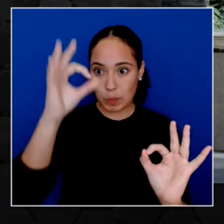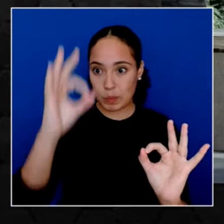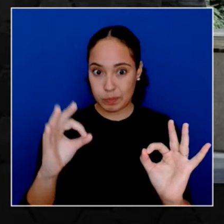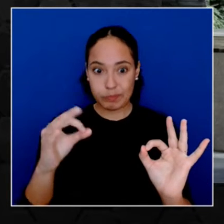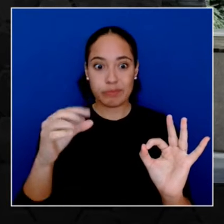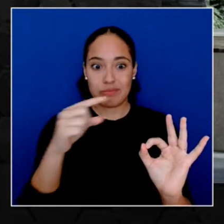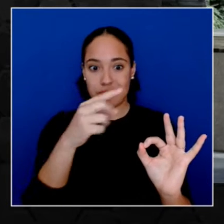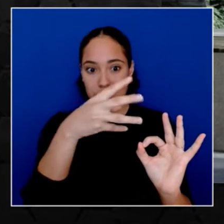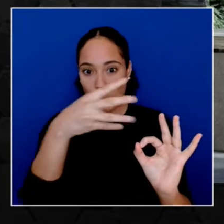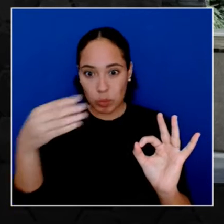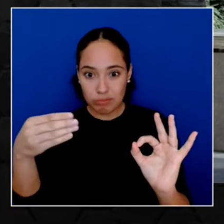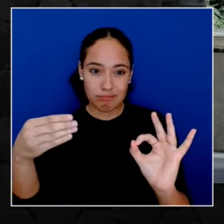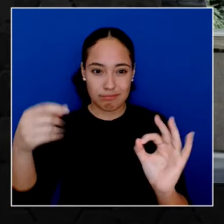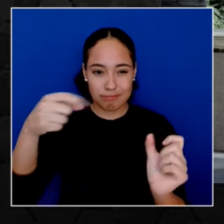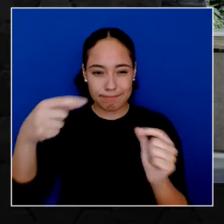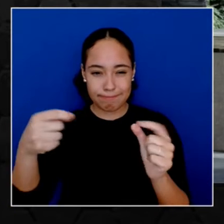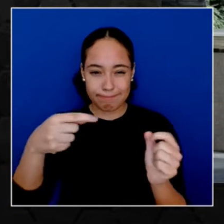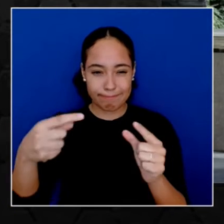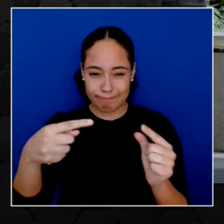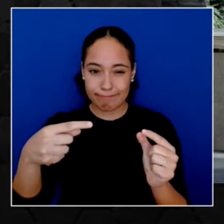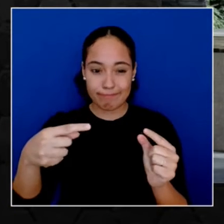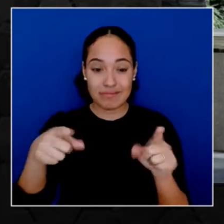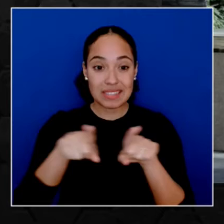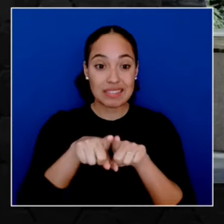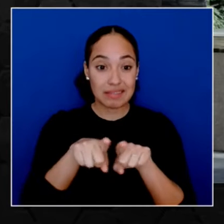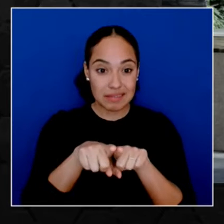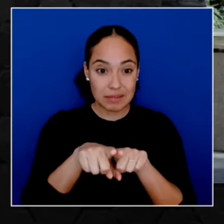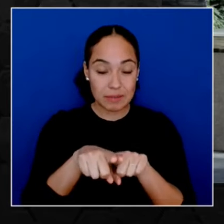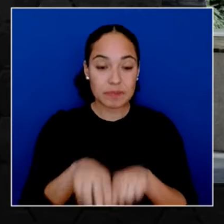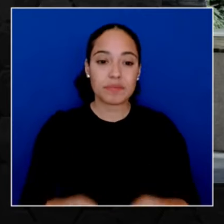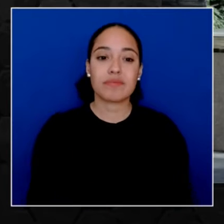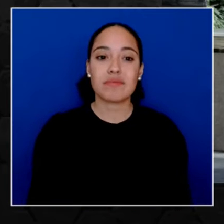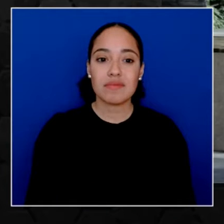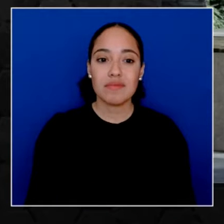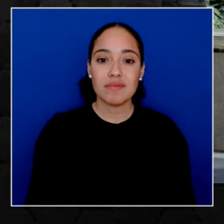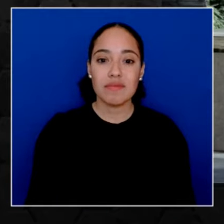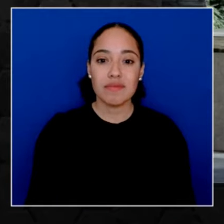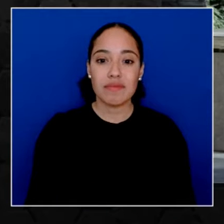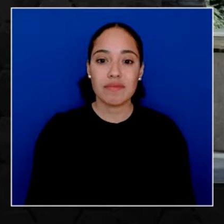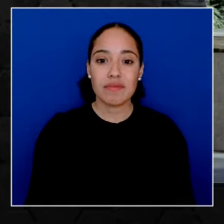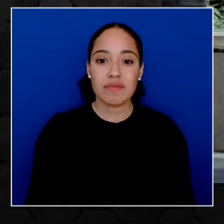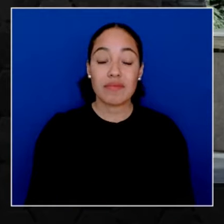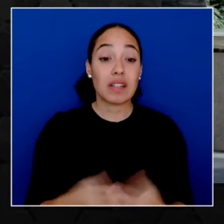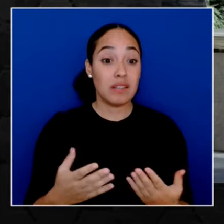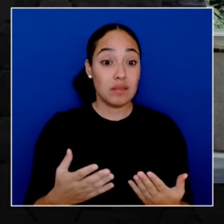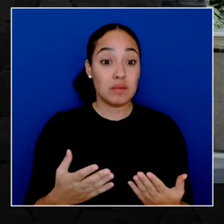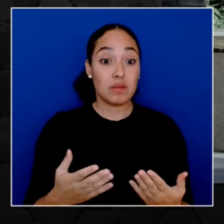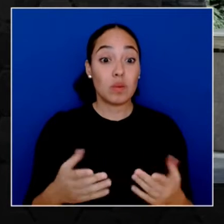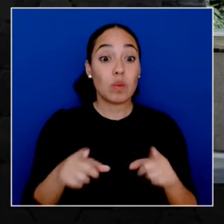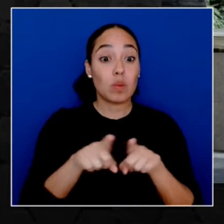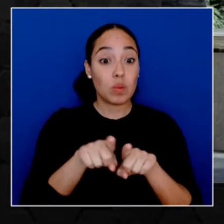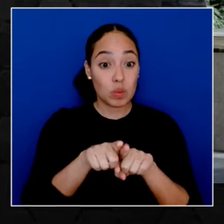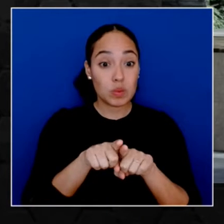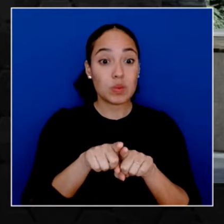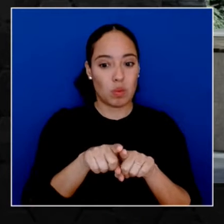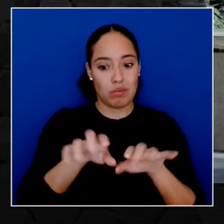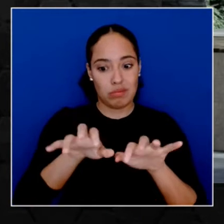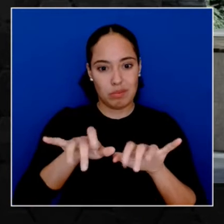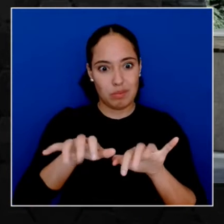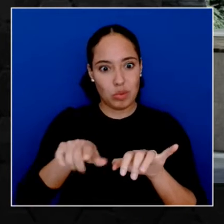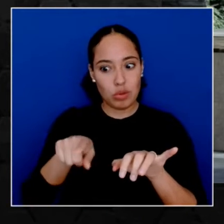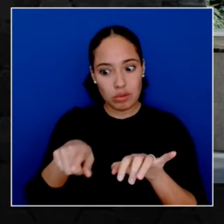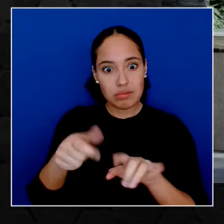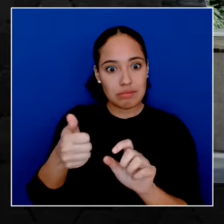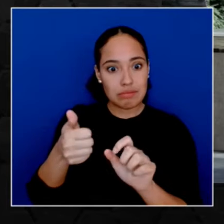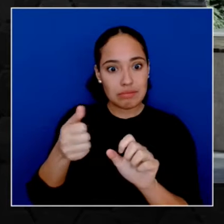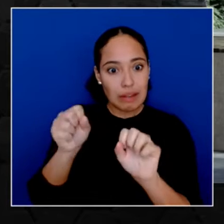deep dream, or also generative adversarial networks when we see some artworks made by computers. All of these are some exciting